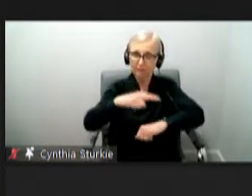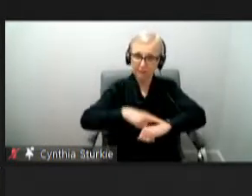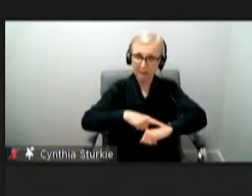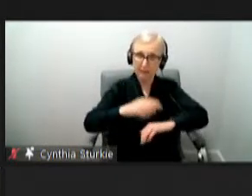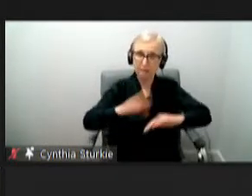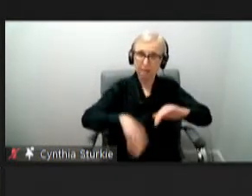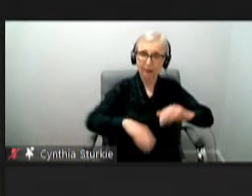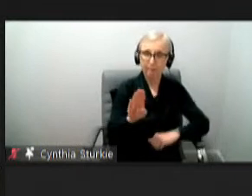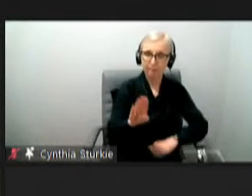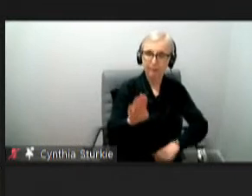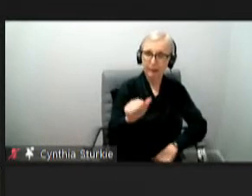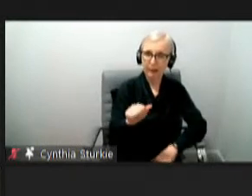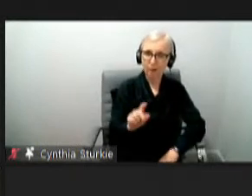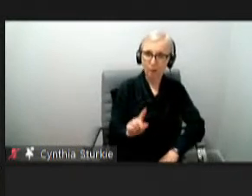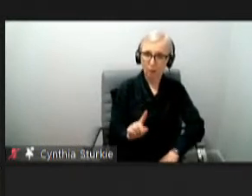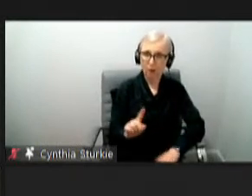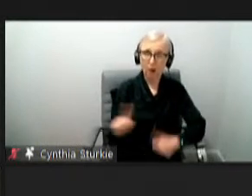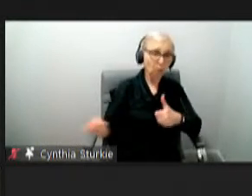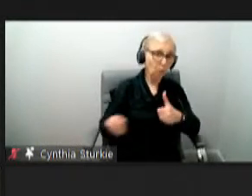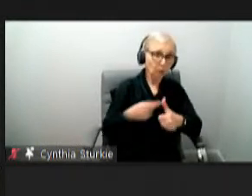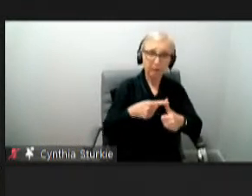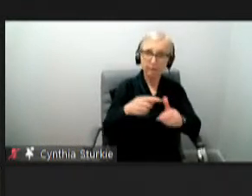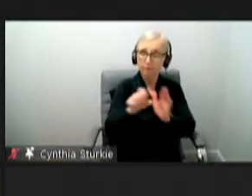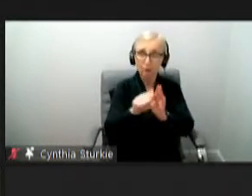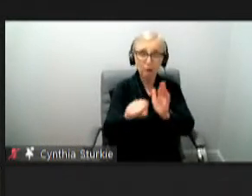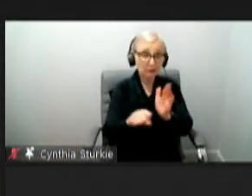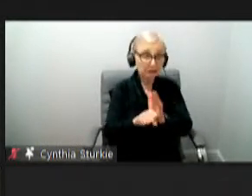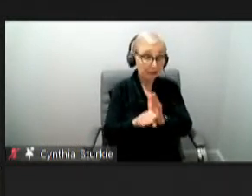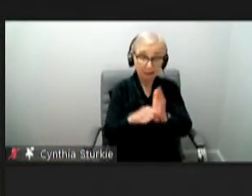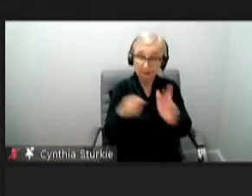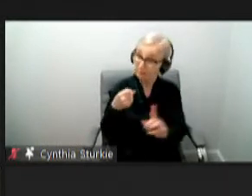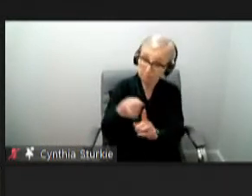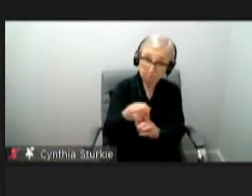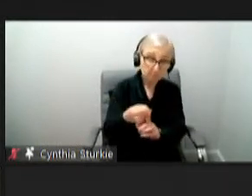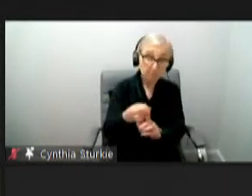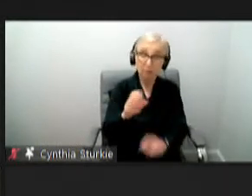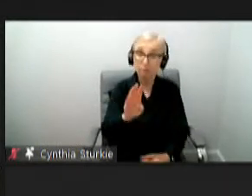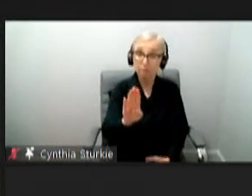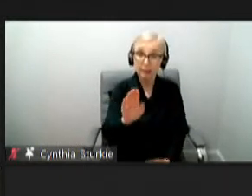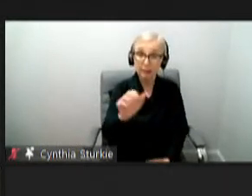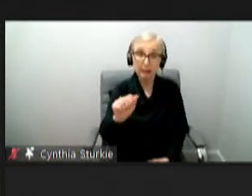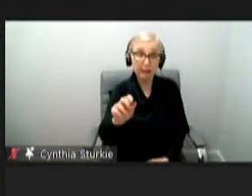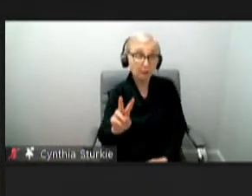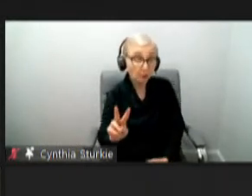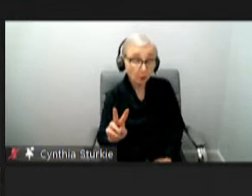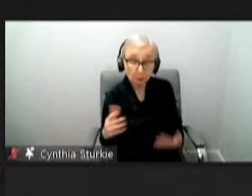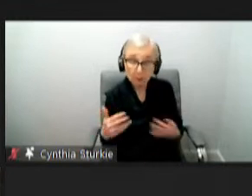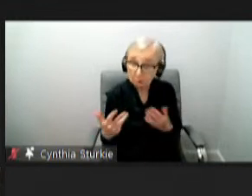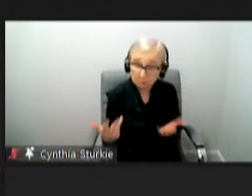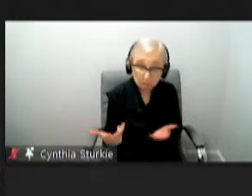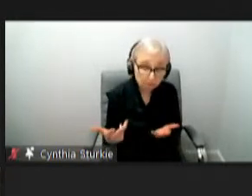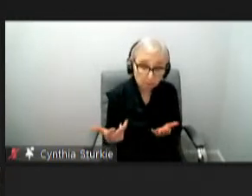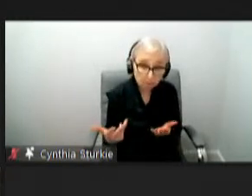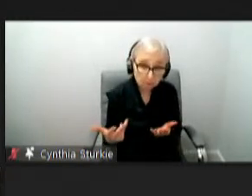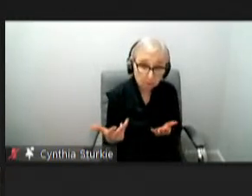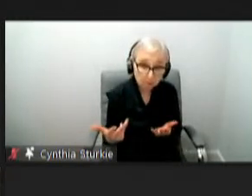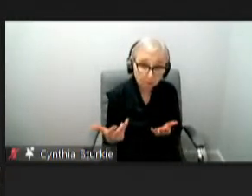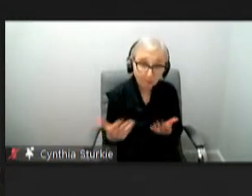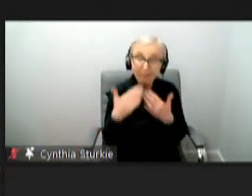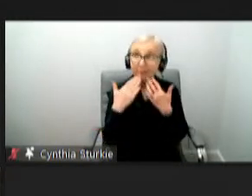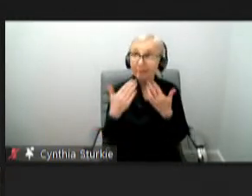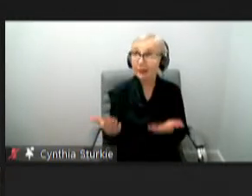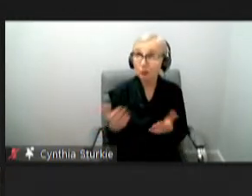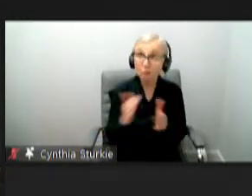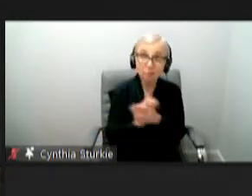BA1. Is Colorado the first state in the United States? And again, being I was a C- student, did I get my facts right? Thank you very